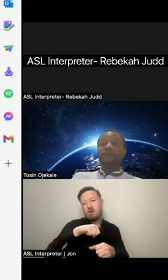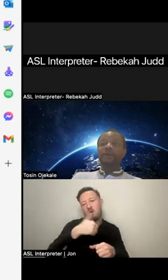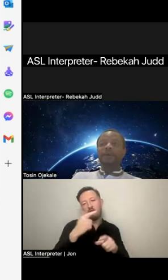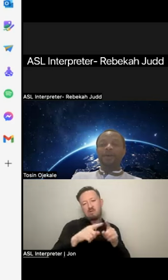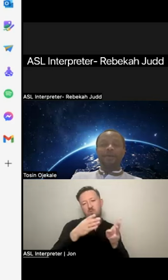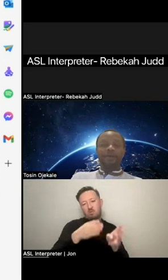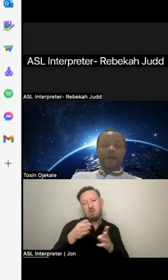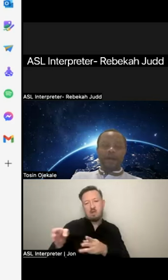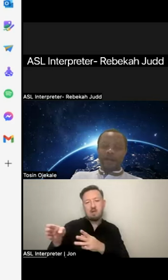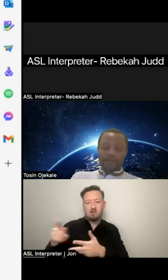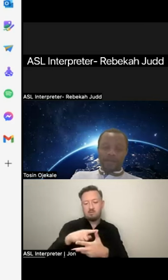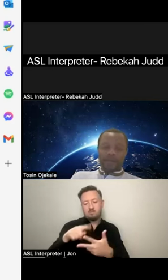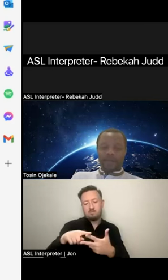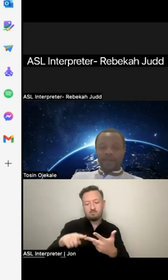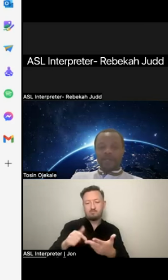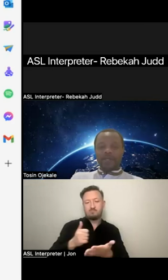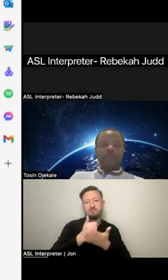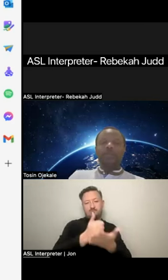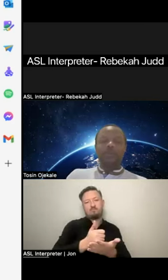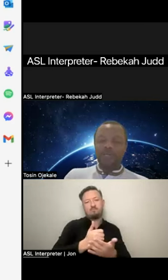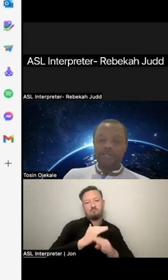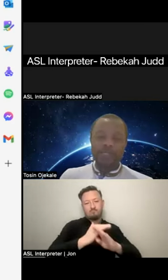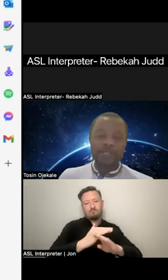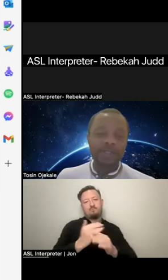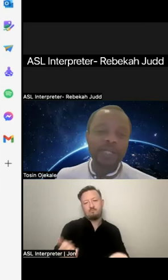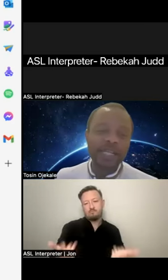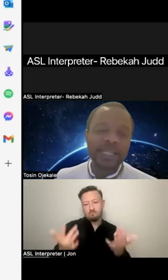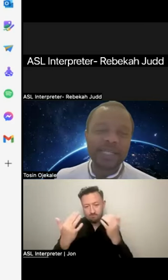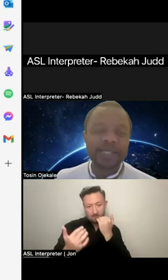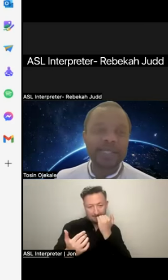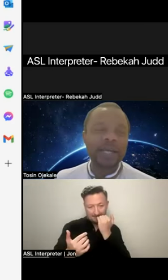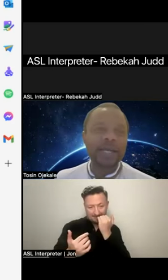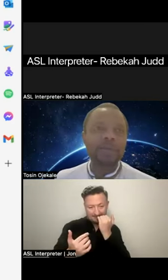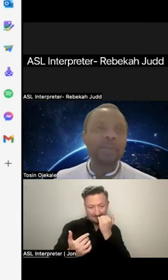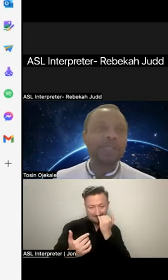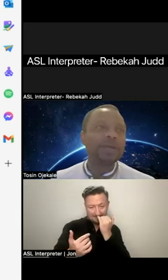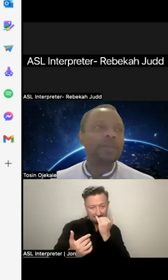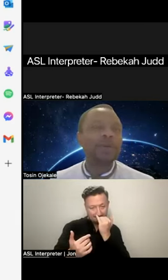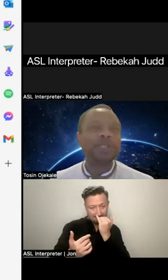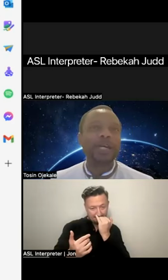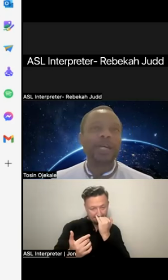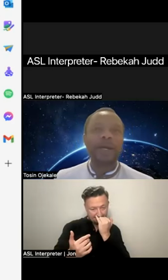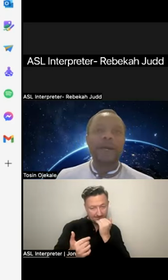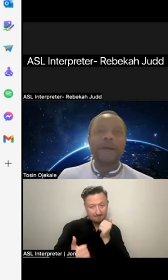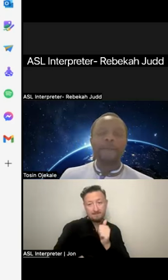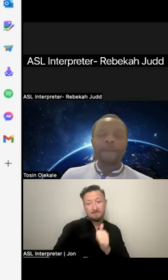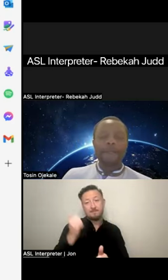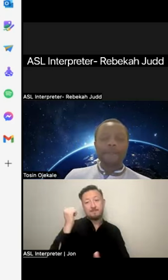from fire. Okay, so these ones using this is